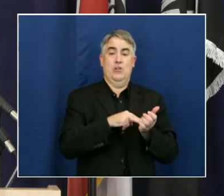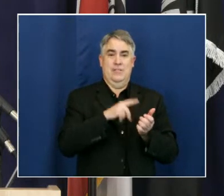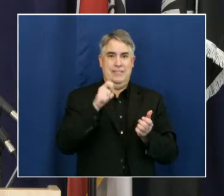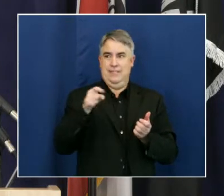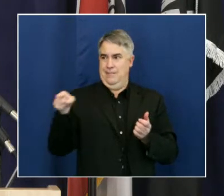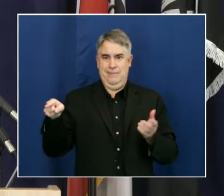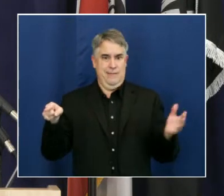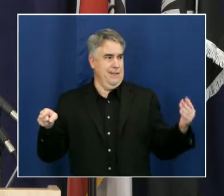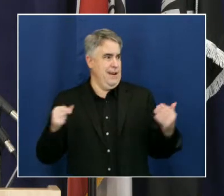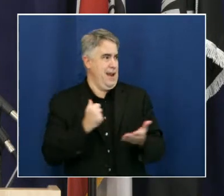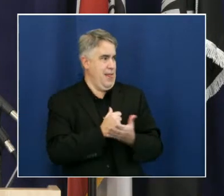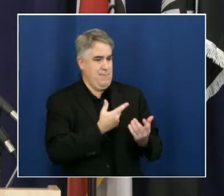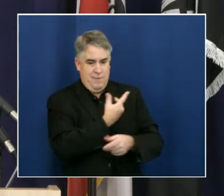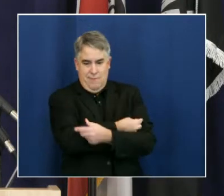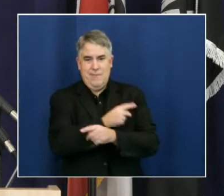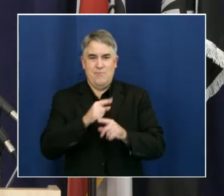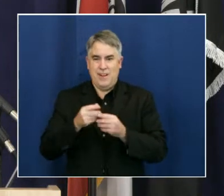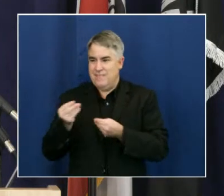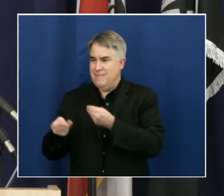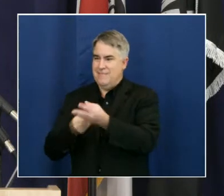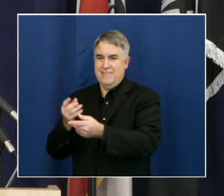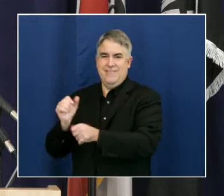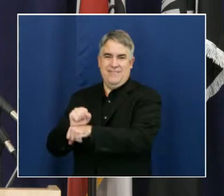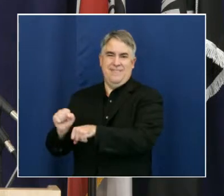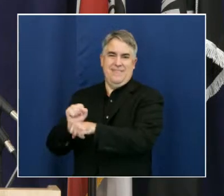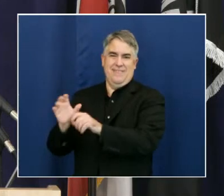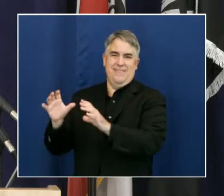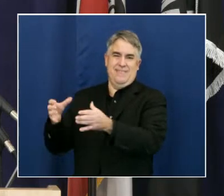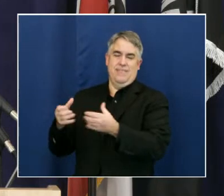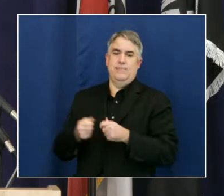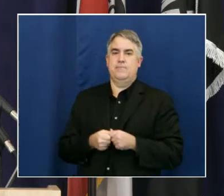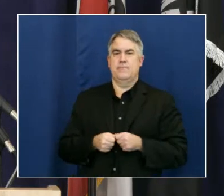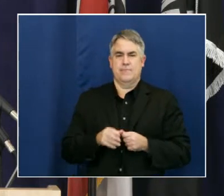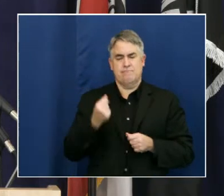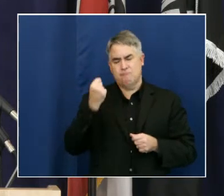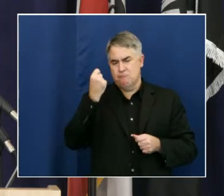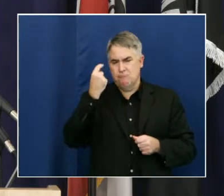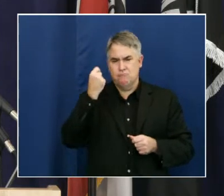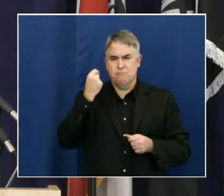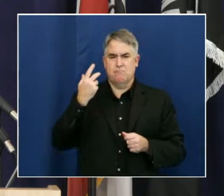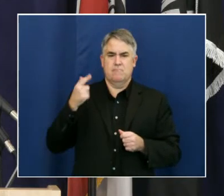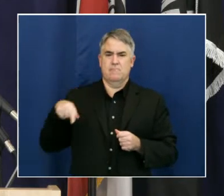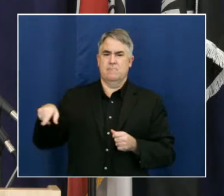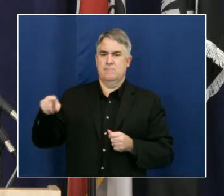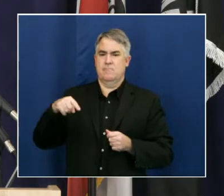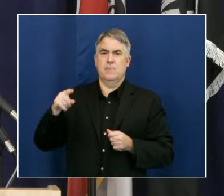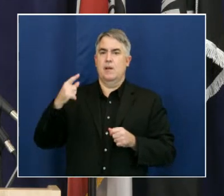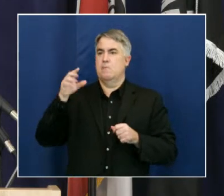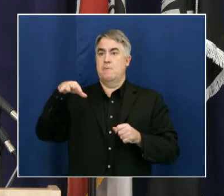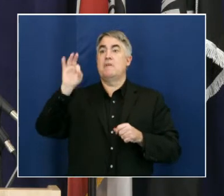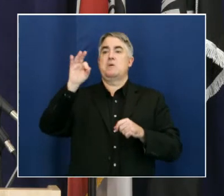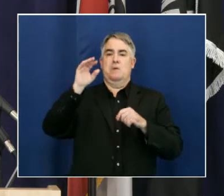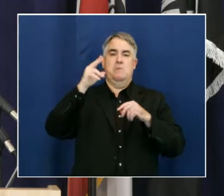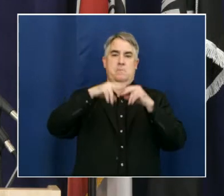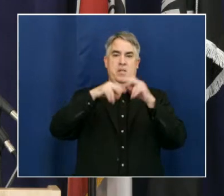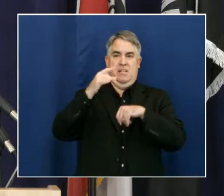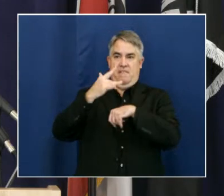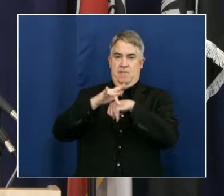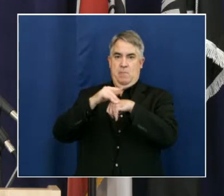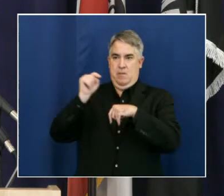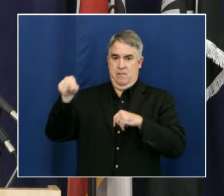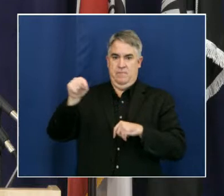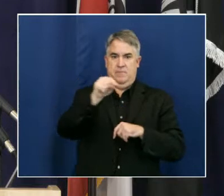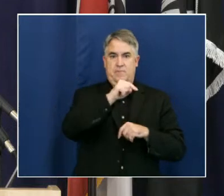is fairly easily. You can find a parking lot or a building. You need the stuff. That is the vaccine. That's out of our control with what we get. And then you need